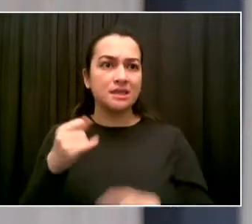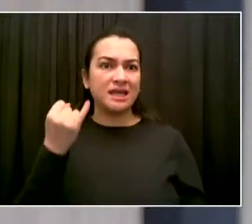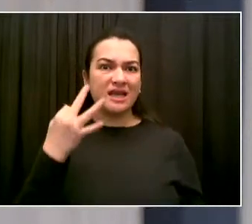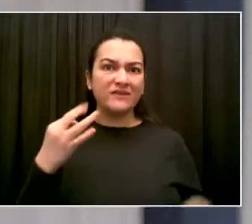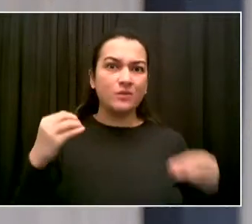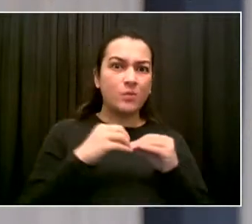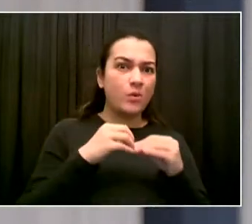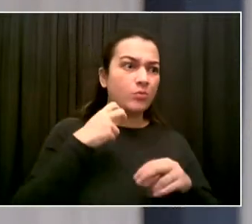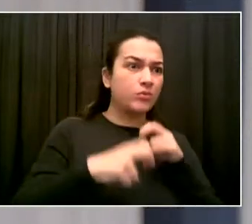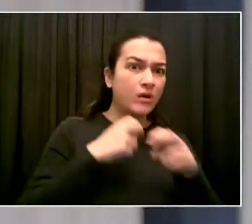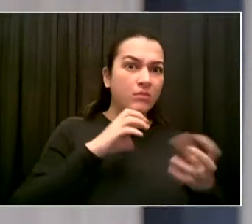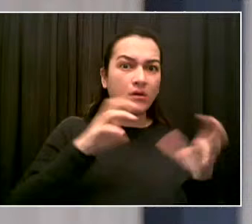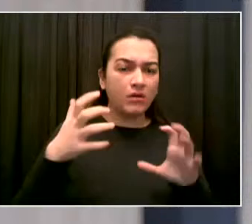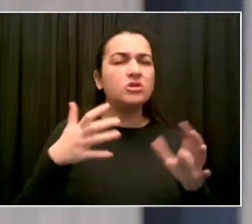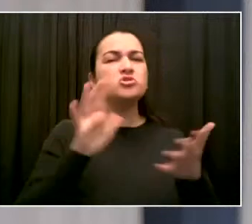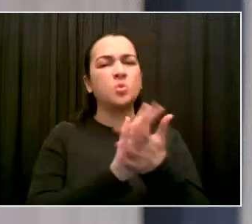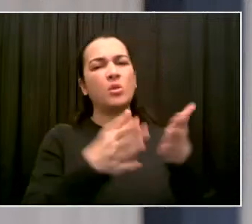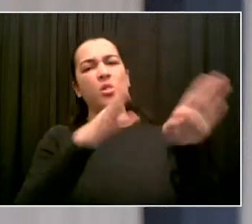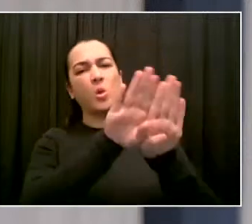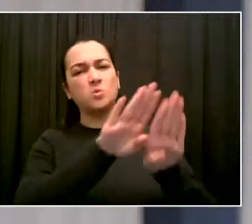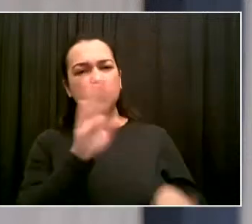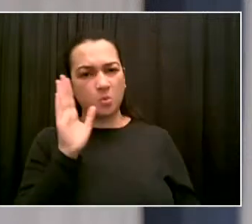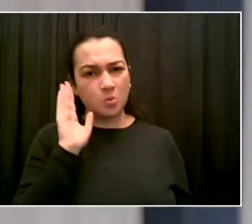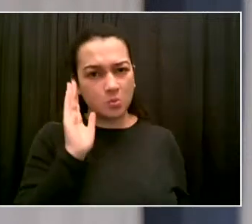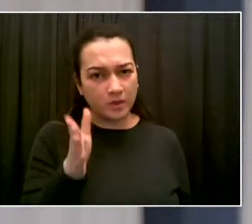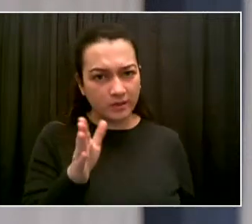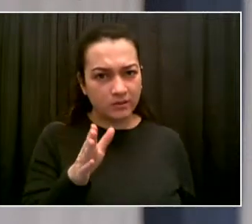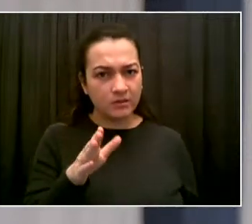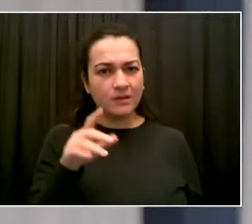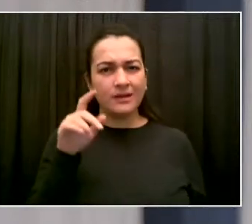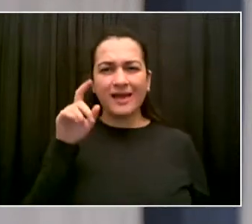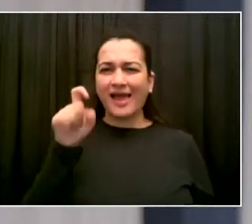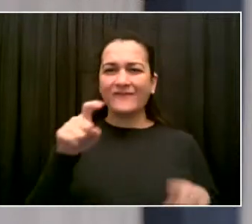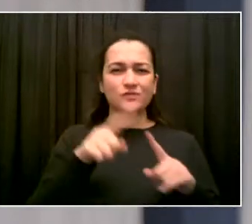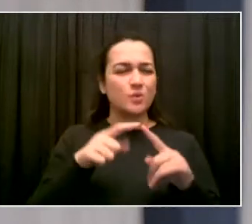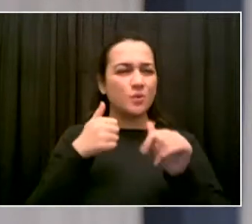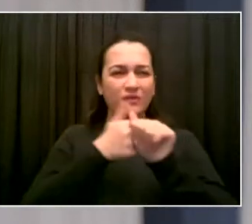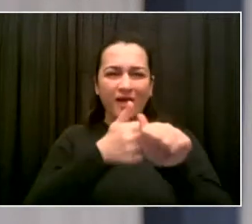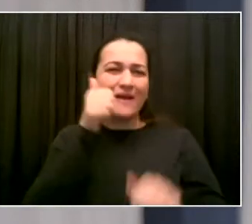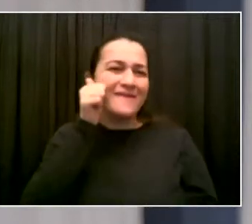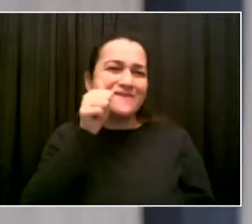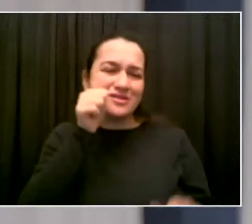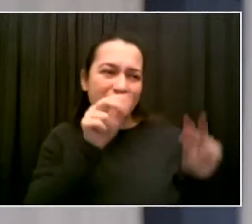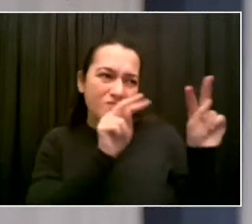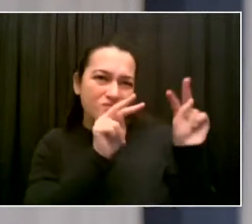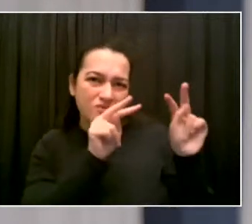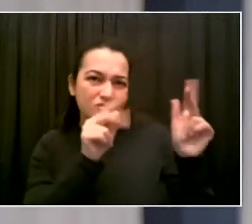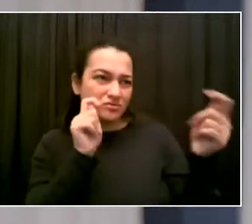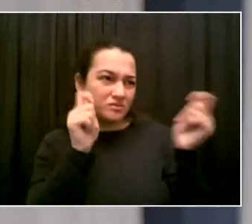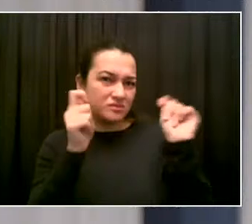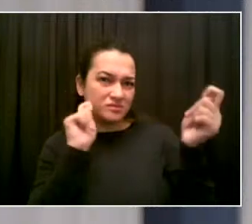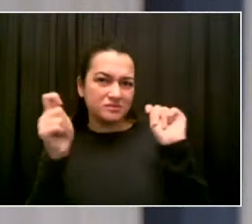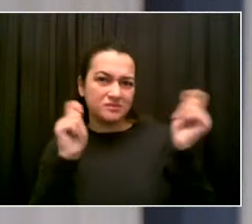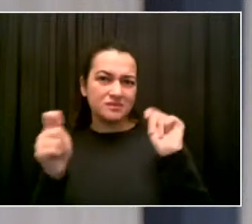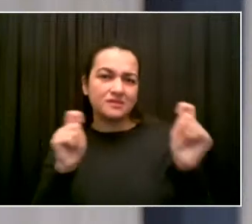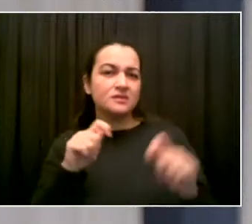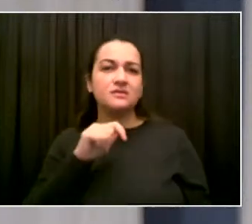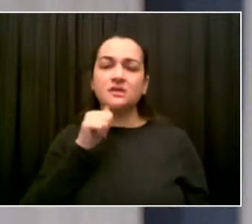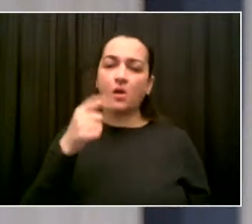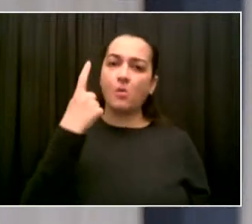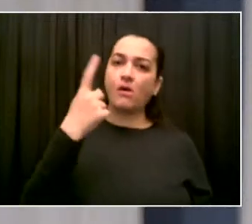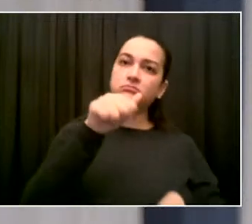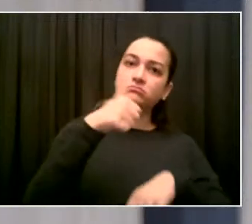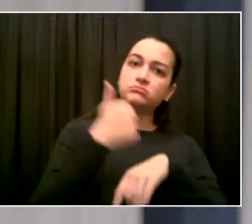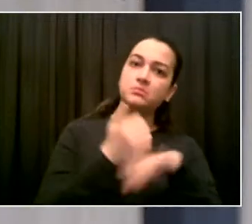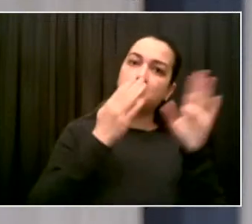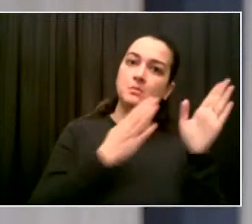that spectrum depending on the level of transmission that we see. That's our overall approach to making sure that the intensity of our intervention